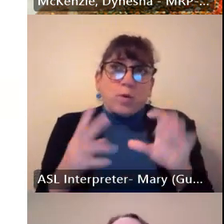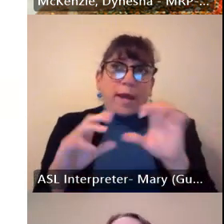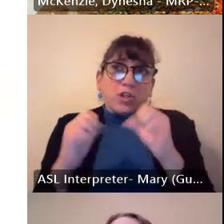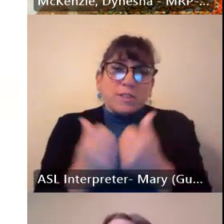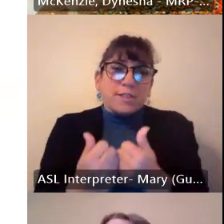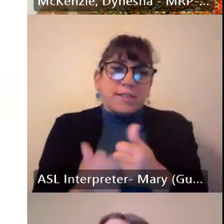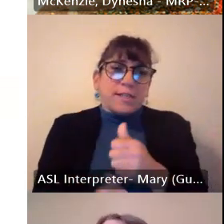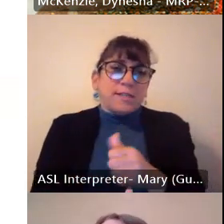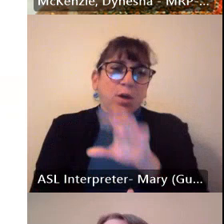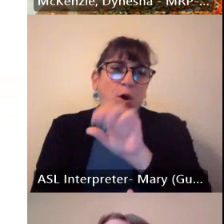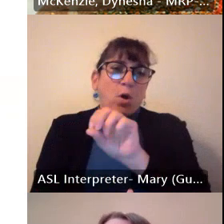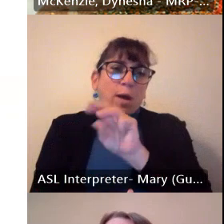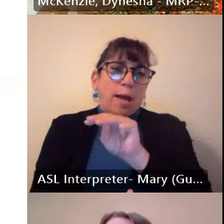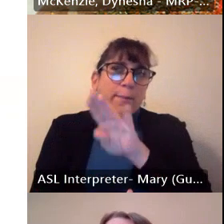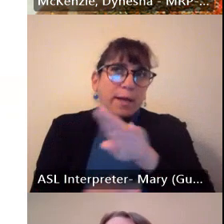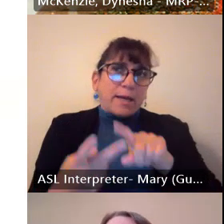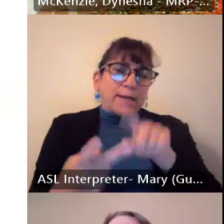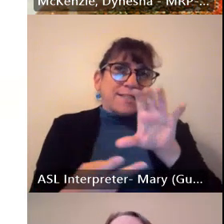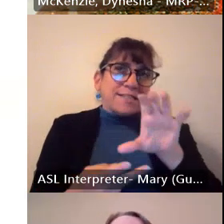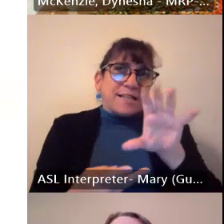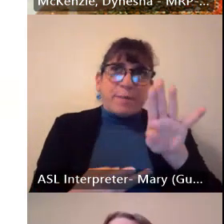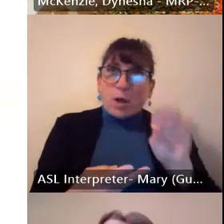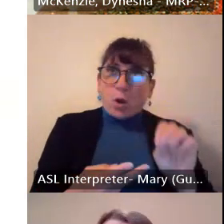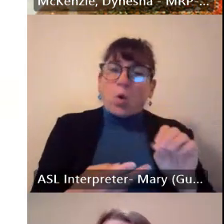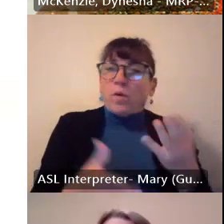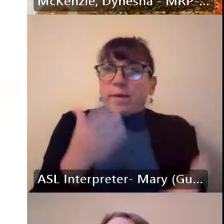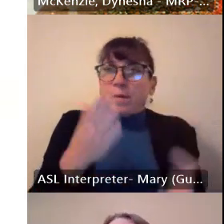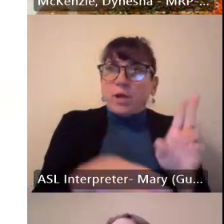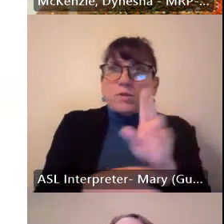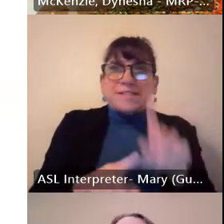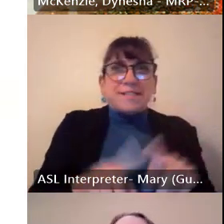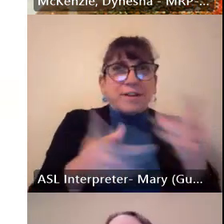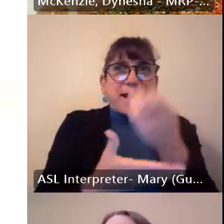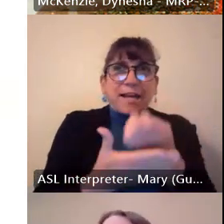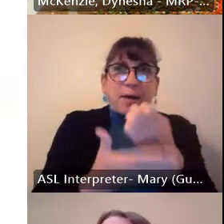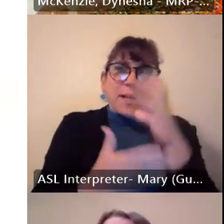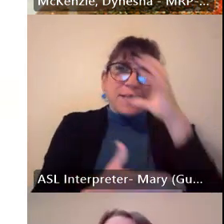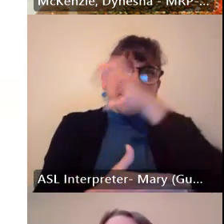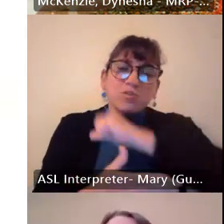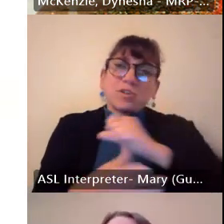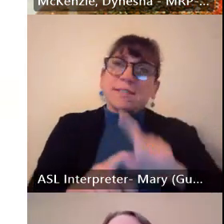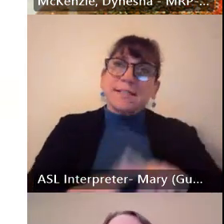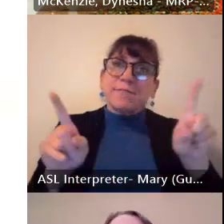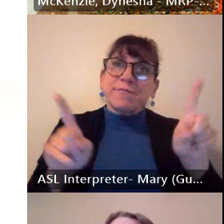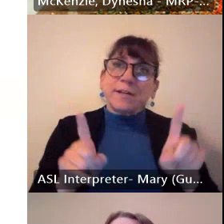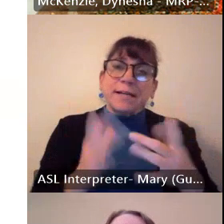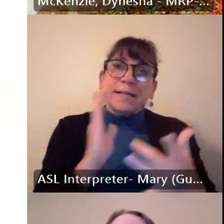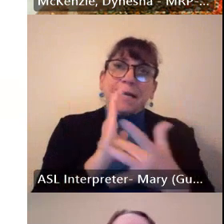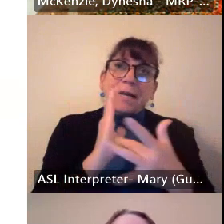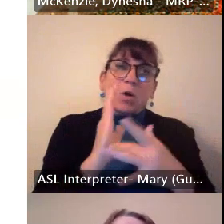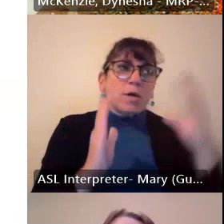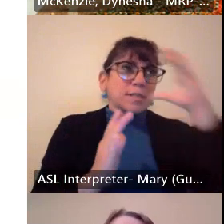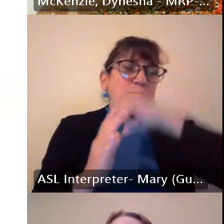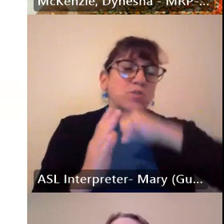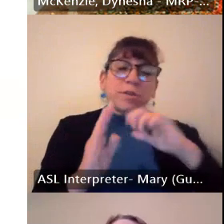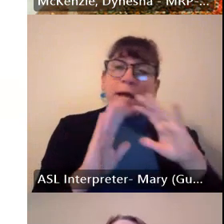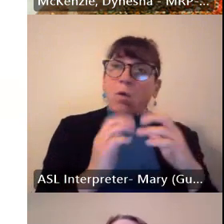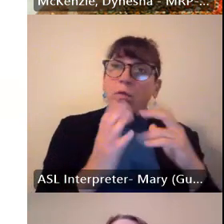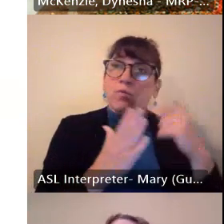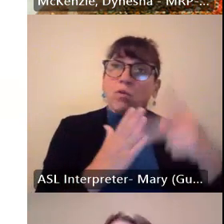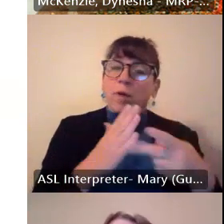CBO, they may use different economic assumptions and different technical assumptions about how the program